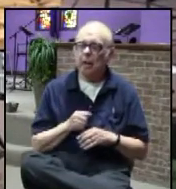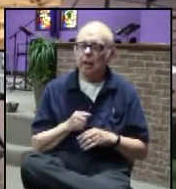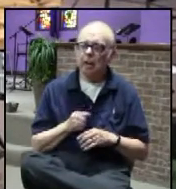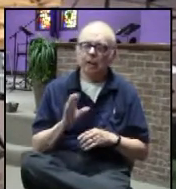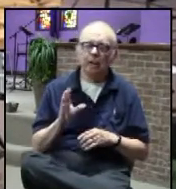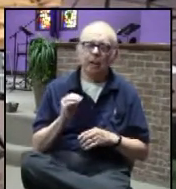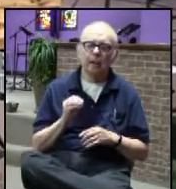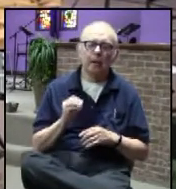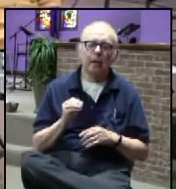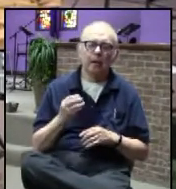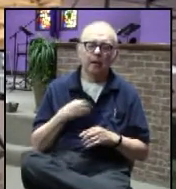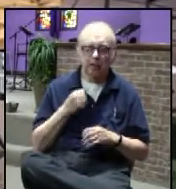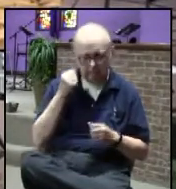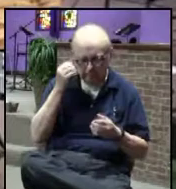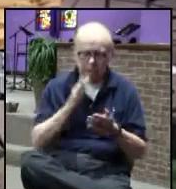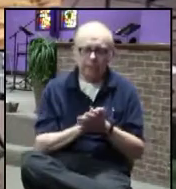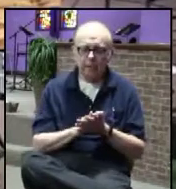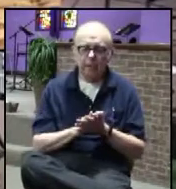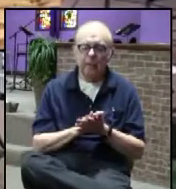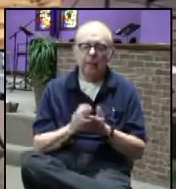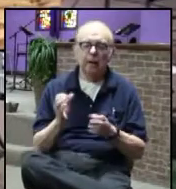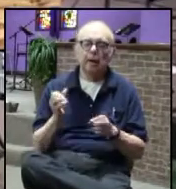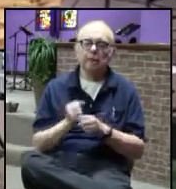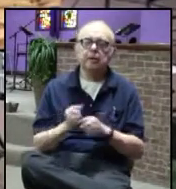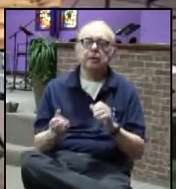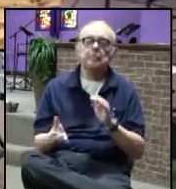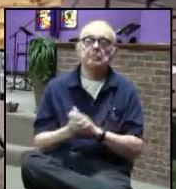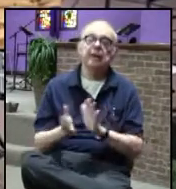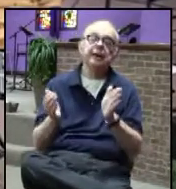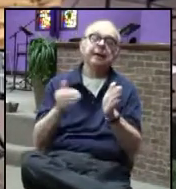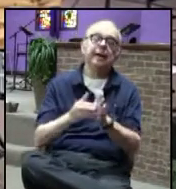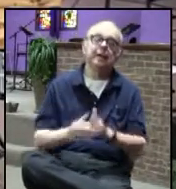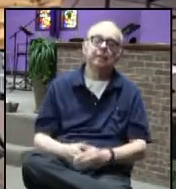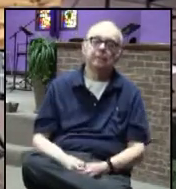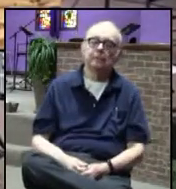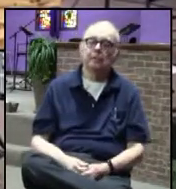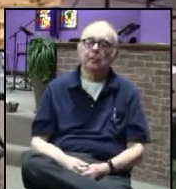of 50 and your husband died, get remarried.